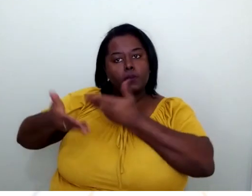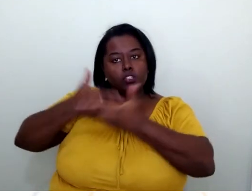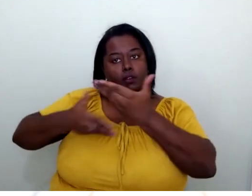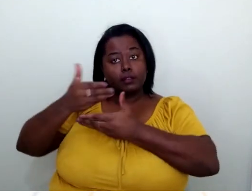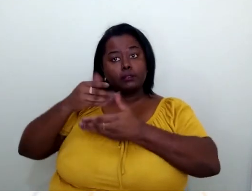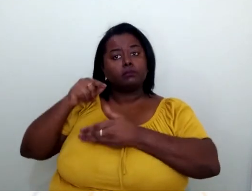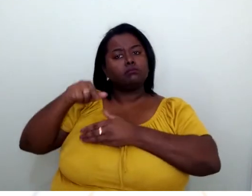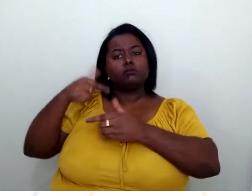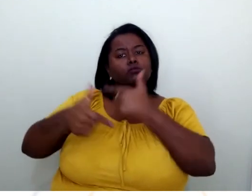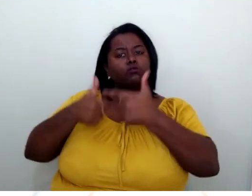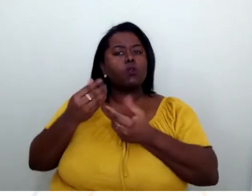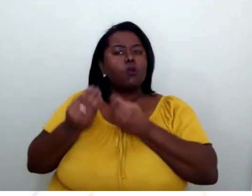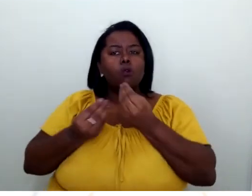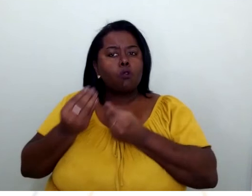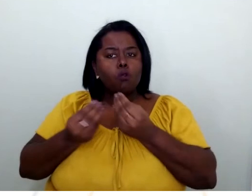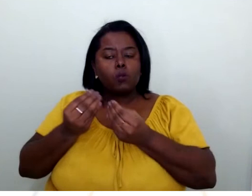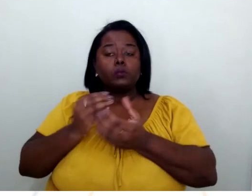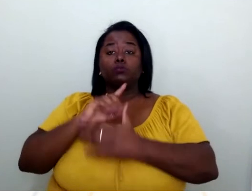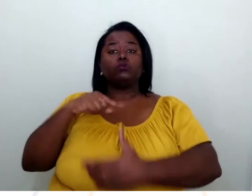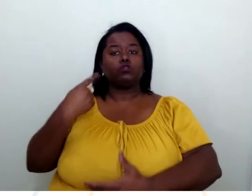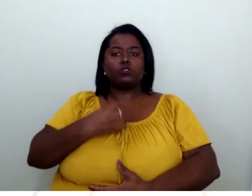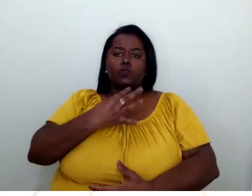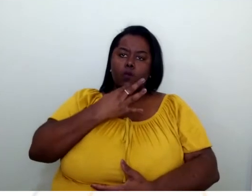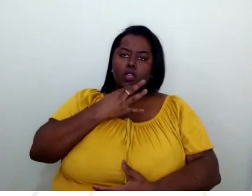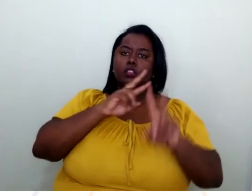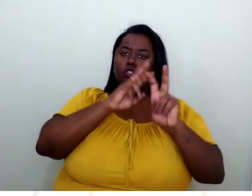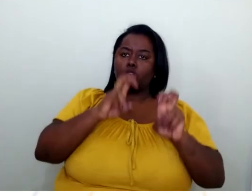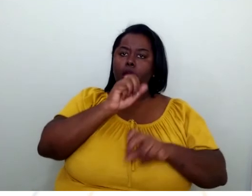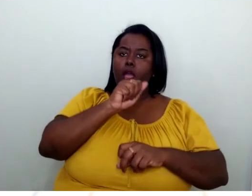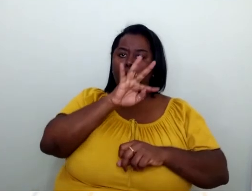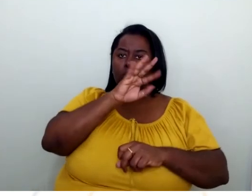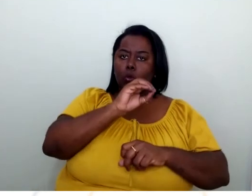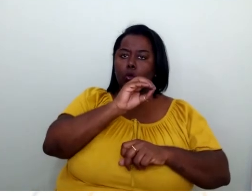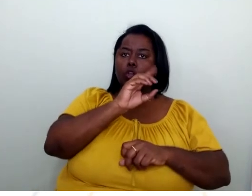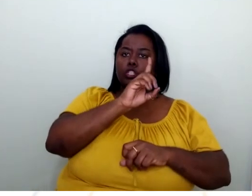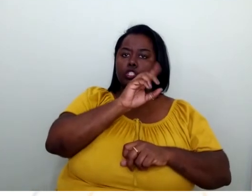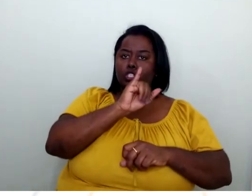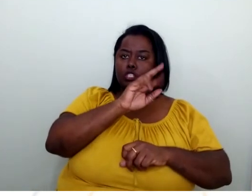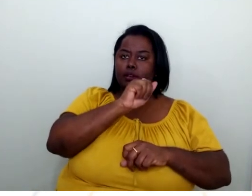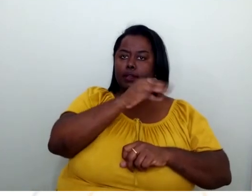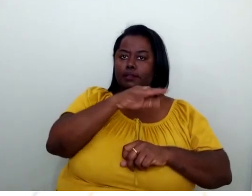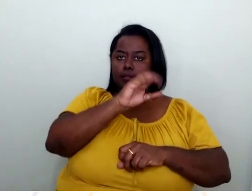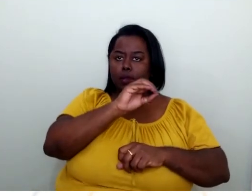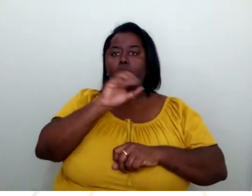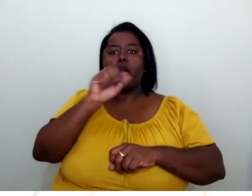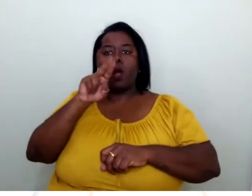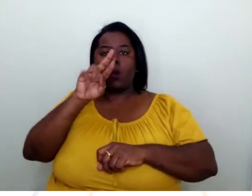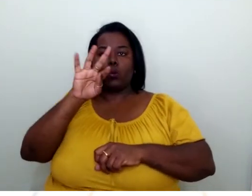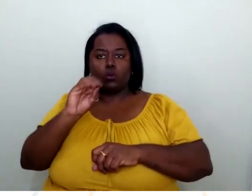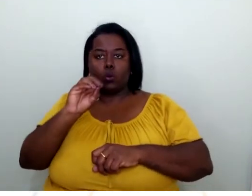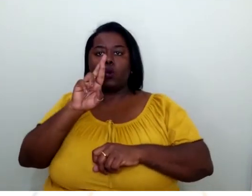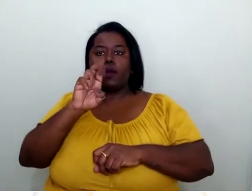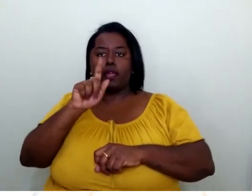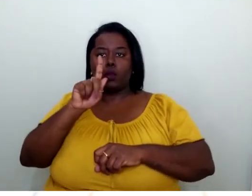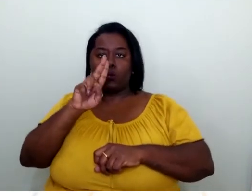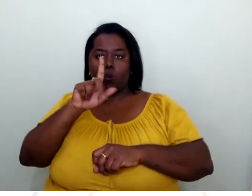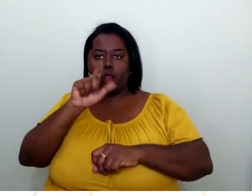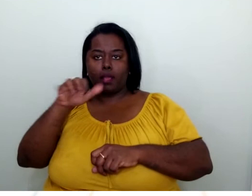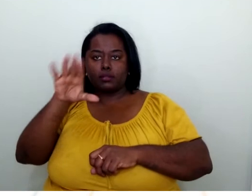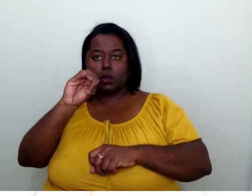quite contentious. In terms of background, there was an individual, Matthew Lipman, who worked at